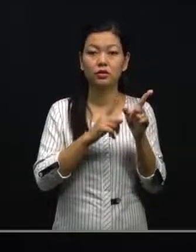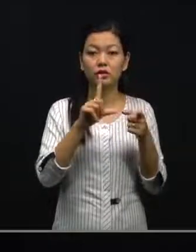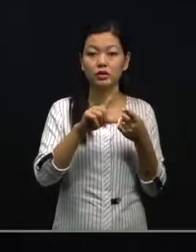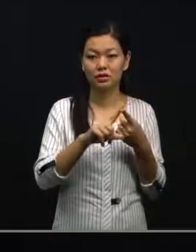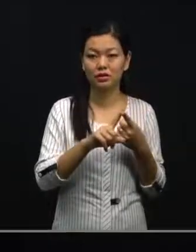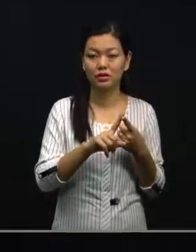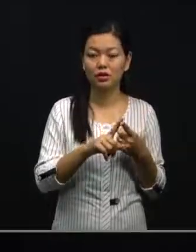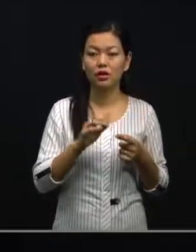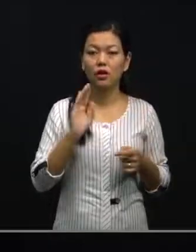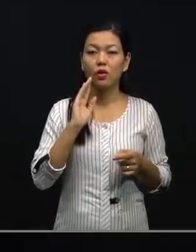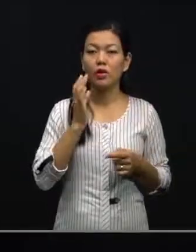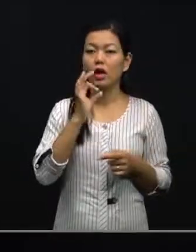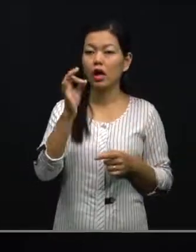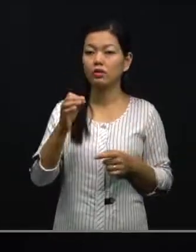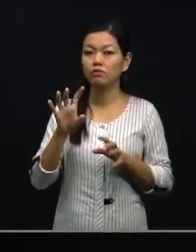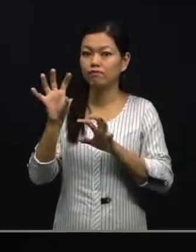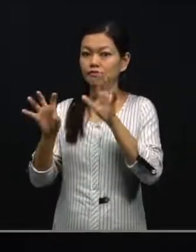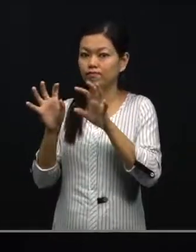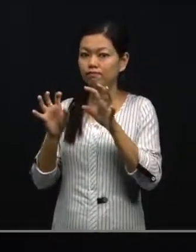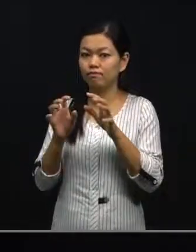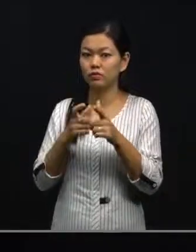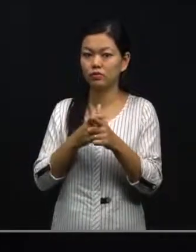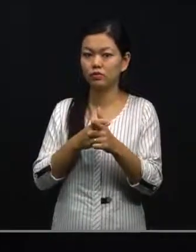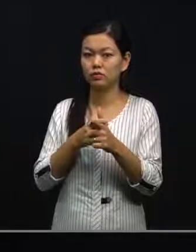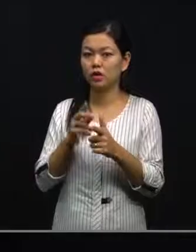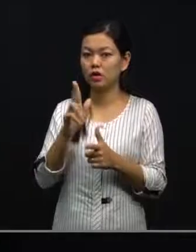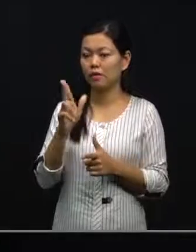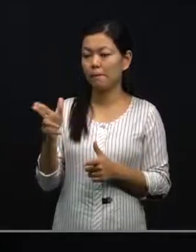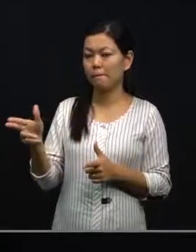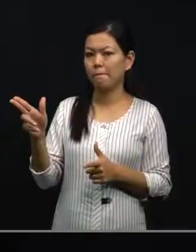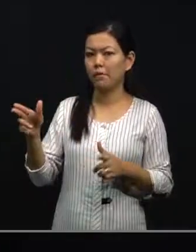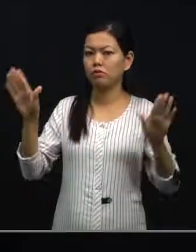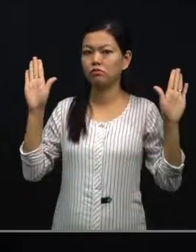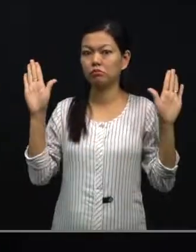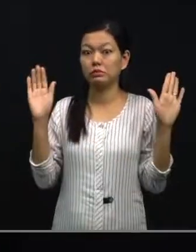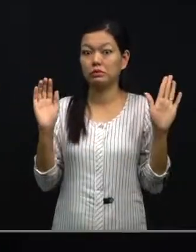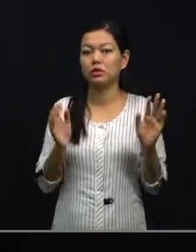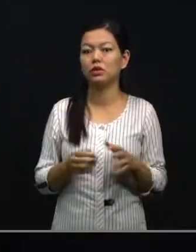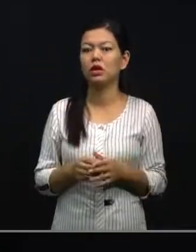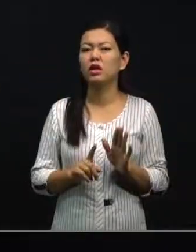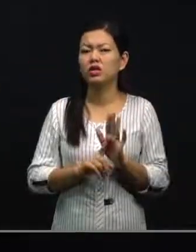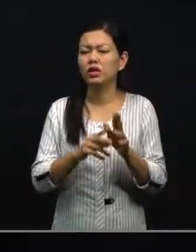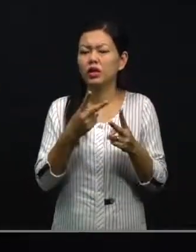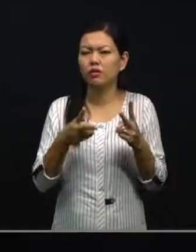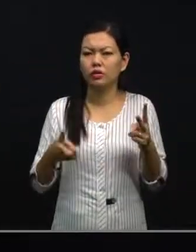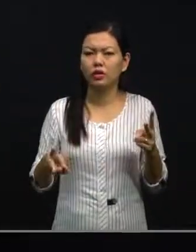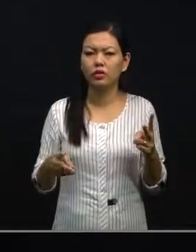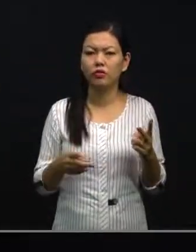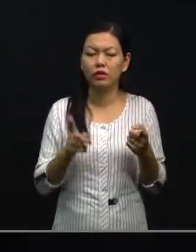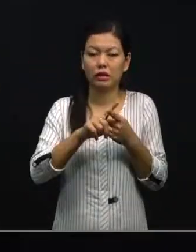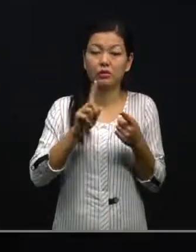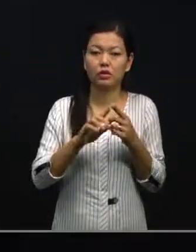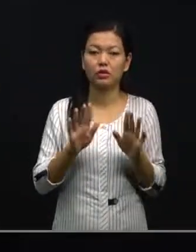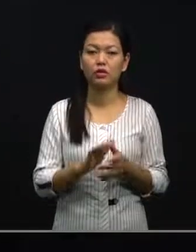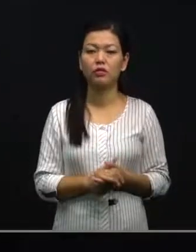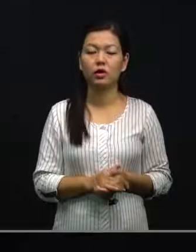materialistic. Take the example of the ghost at evaluation. He said that I will buy the ghost at evaluation. He thinks that money can